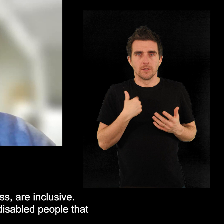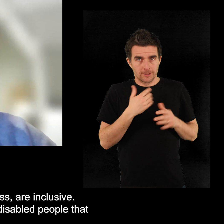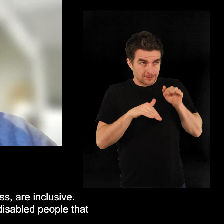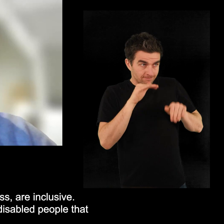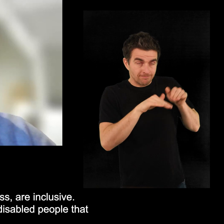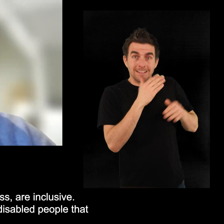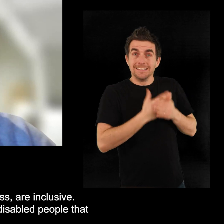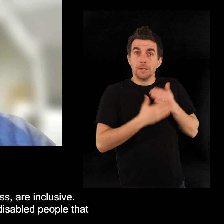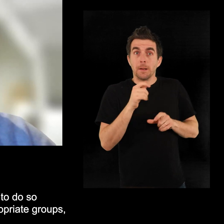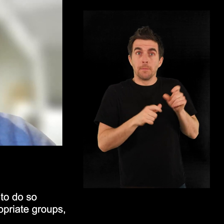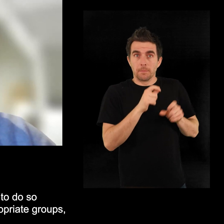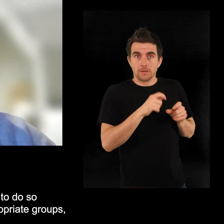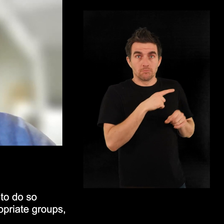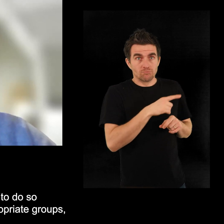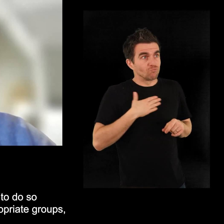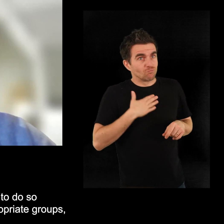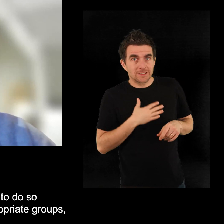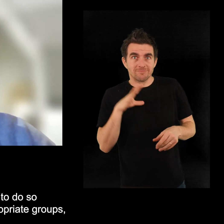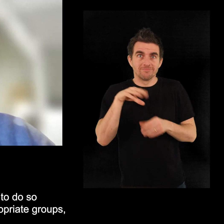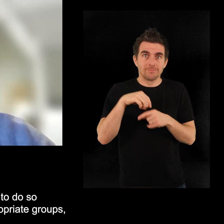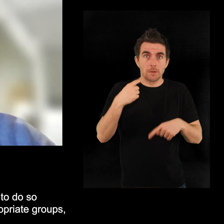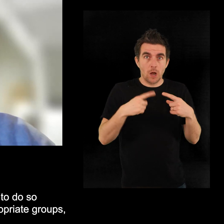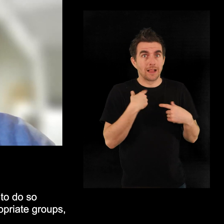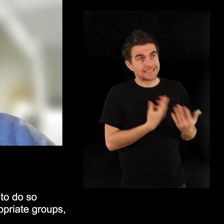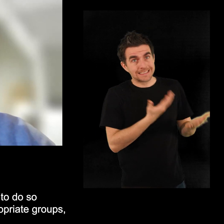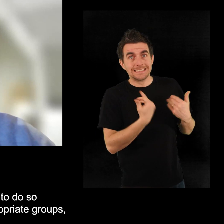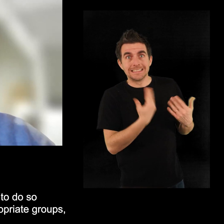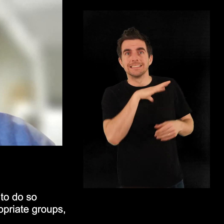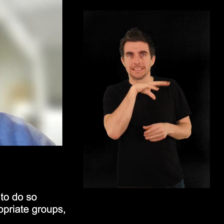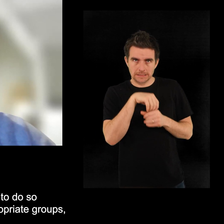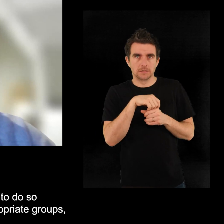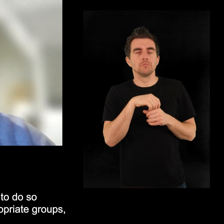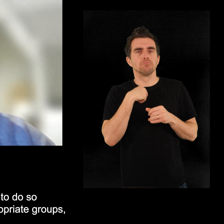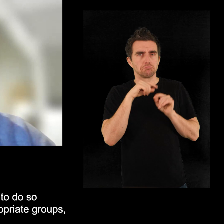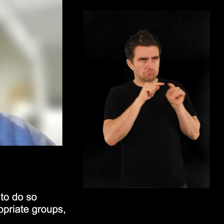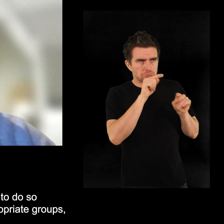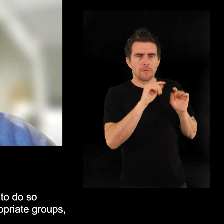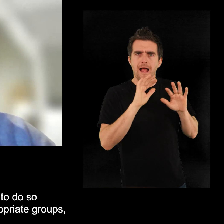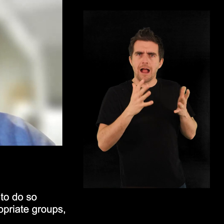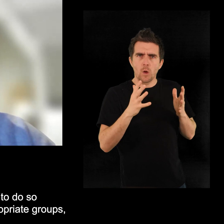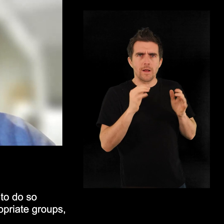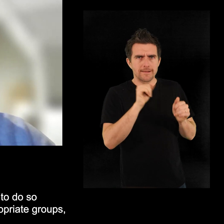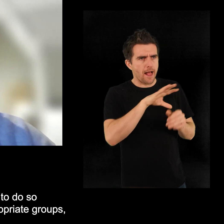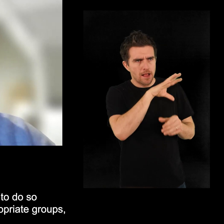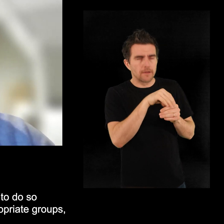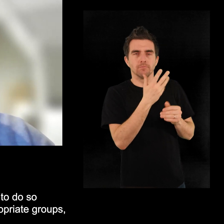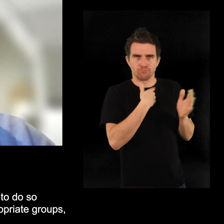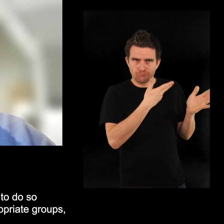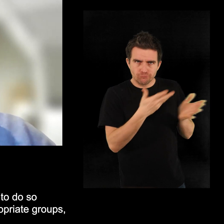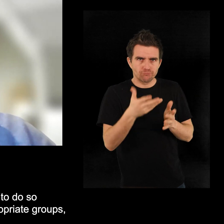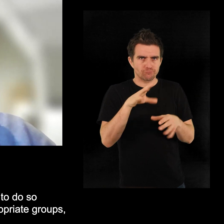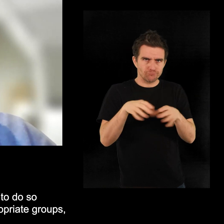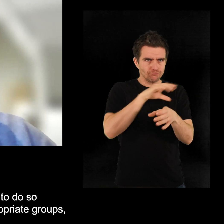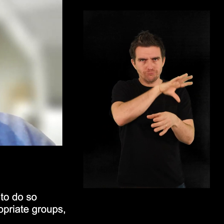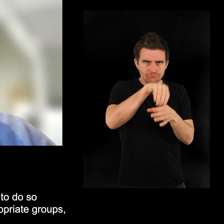people that are interested to join politics to do so, and also link them